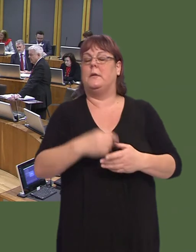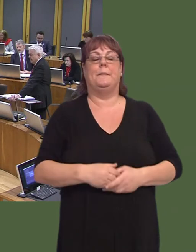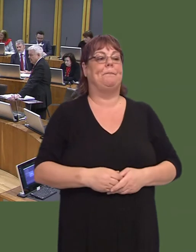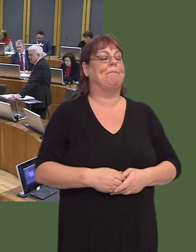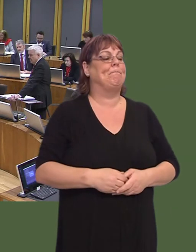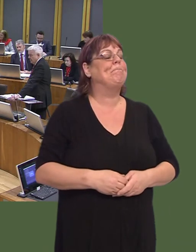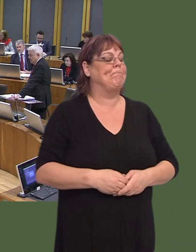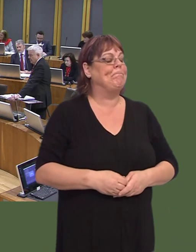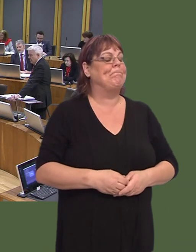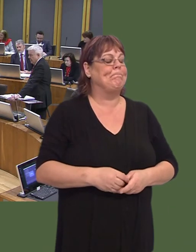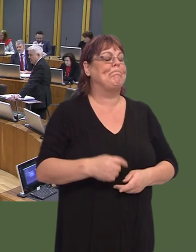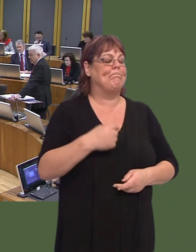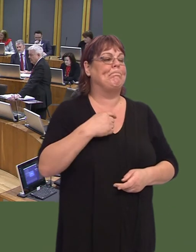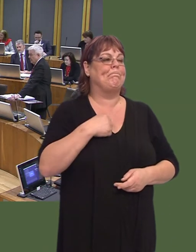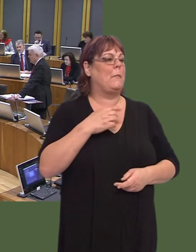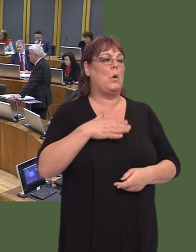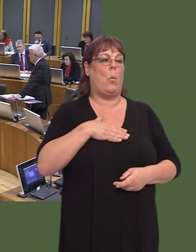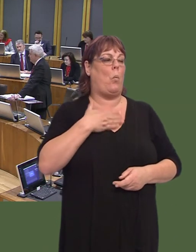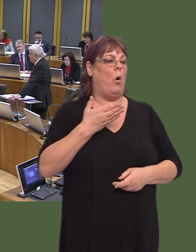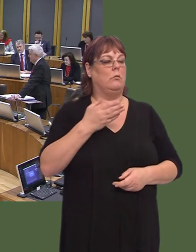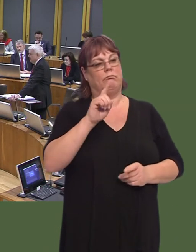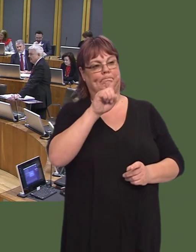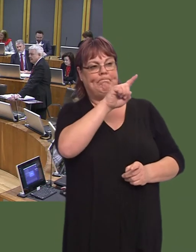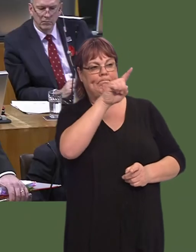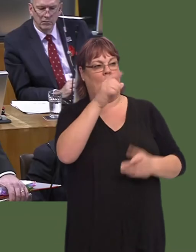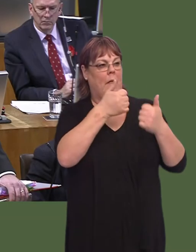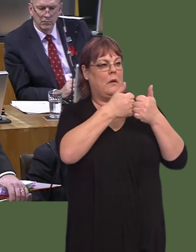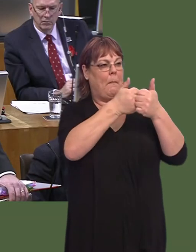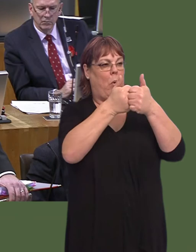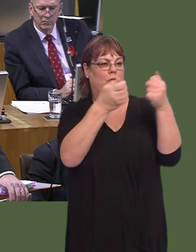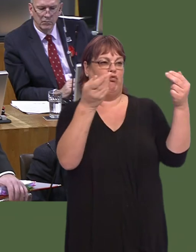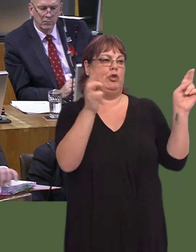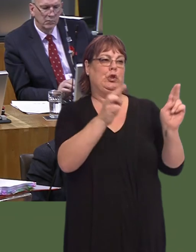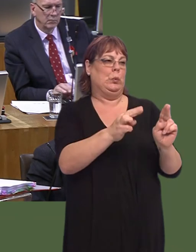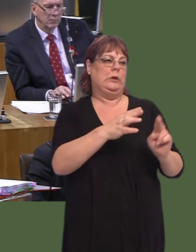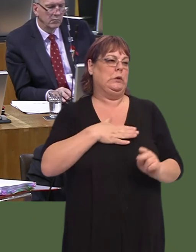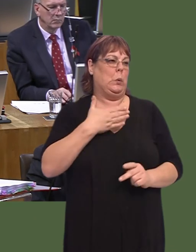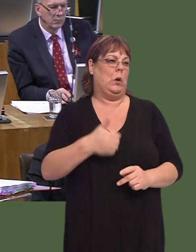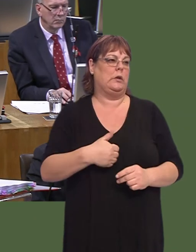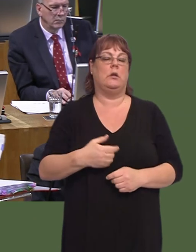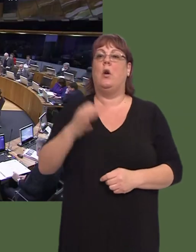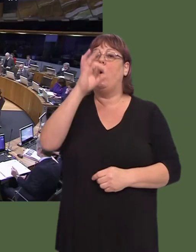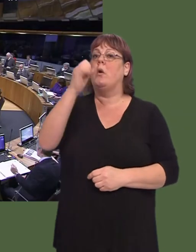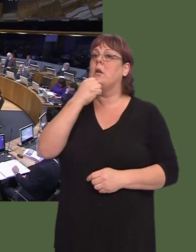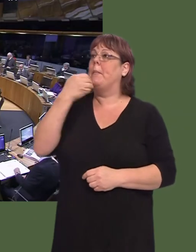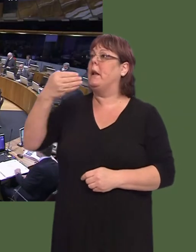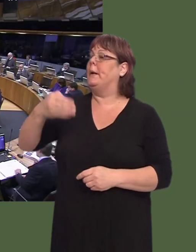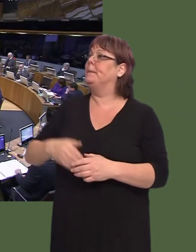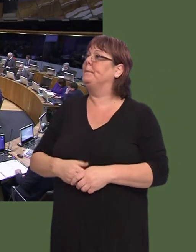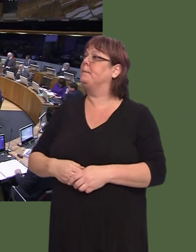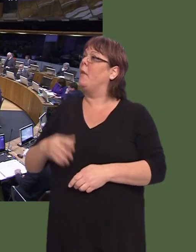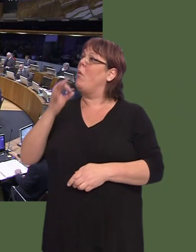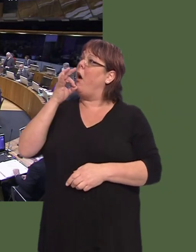gweld y gwasanaeth yna ar hyn o bryd yn cael ei leihau mewn unrhyw ffordd. Cwestiwn 9, Neil Hamilton. Drafod. Will the First Minister